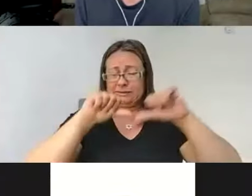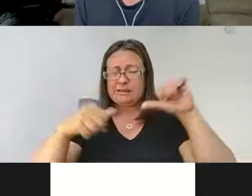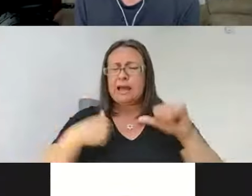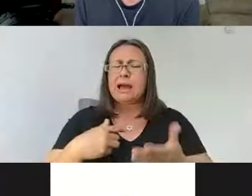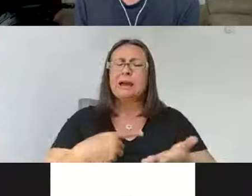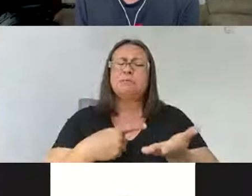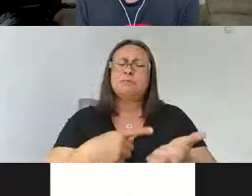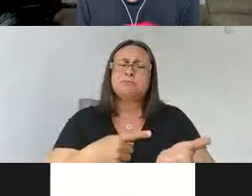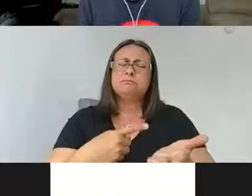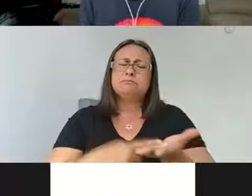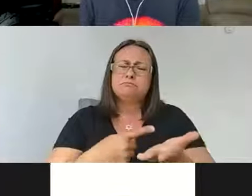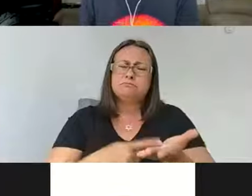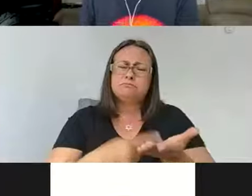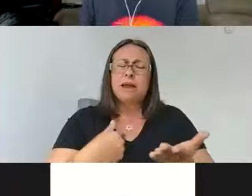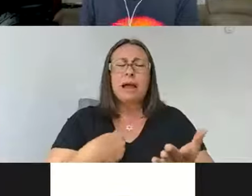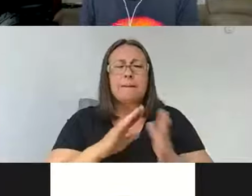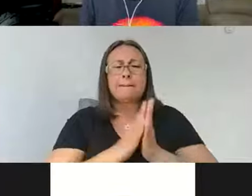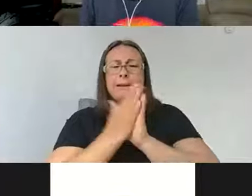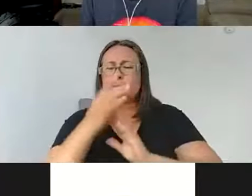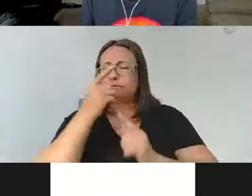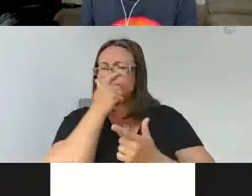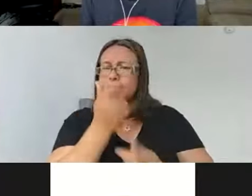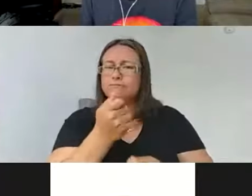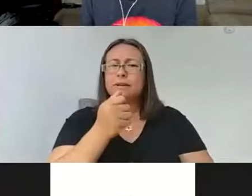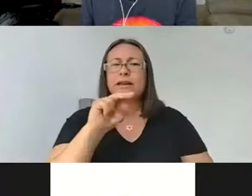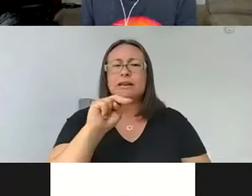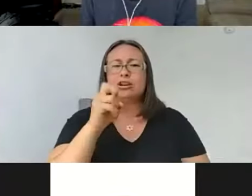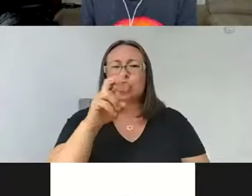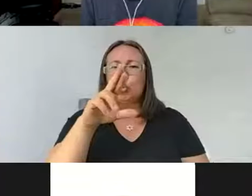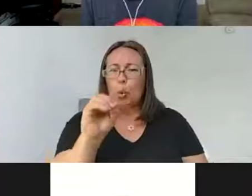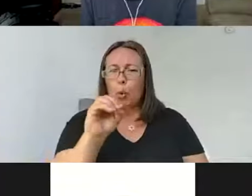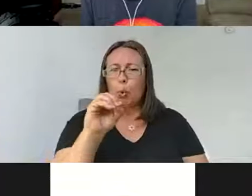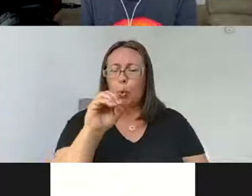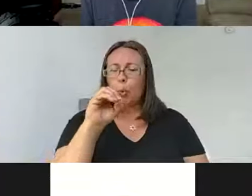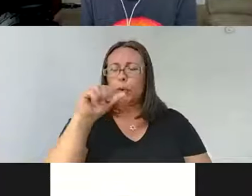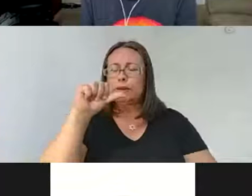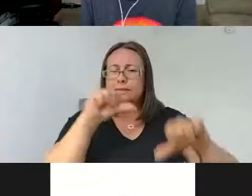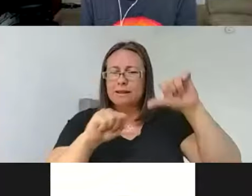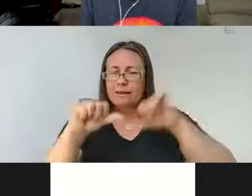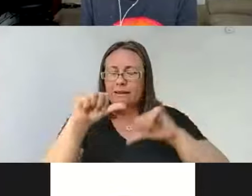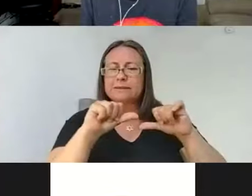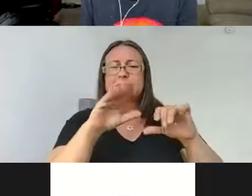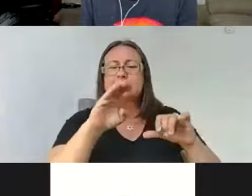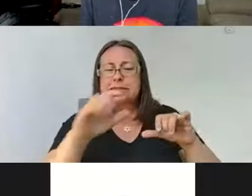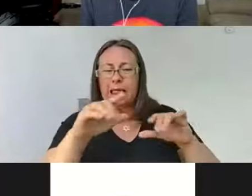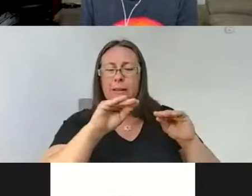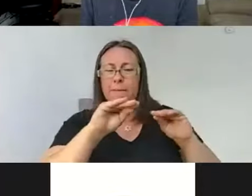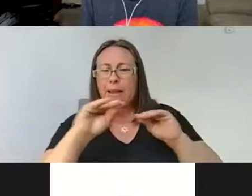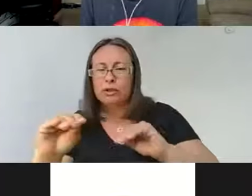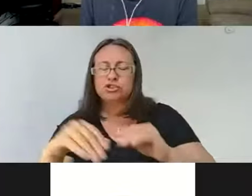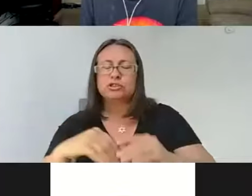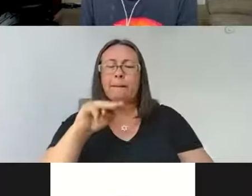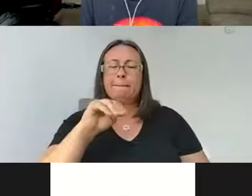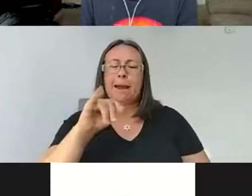way that I became interested in neuroscience and mouse models and sort of bridged that to the cell migration world. And I started out